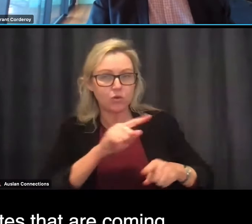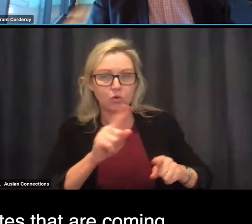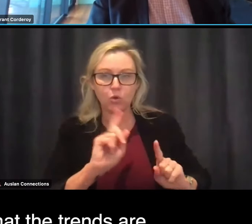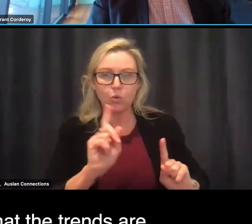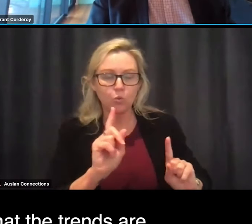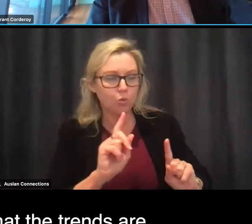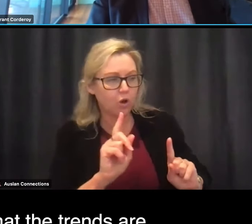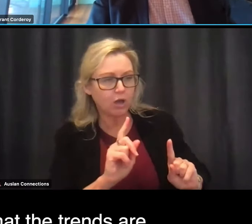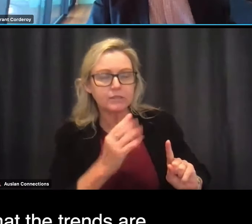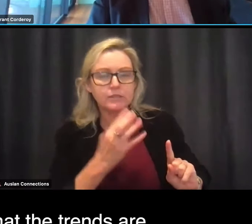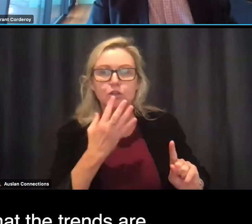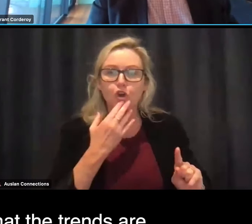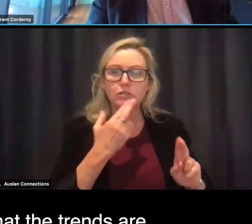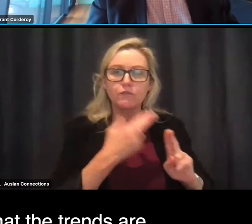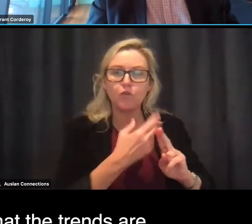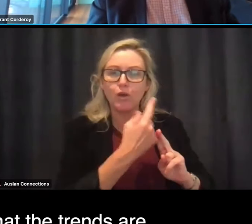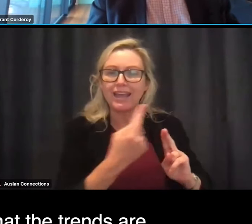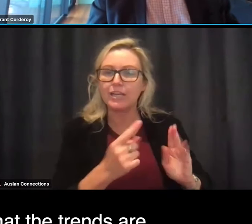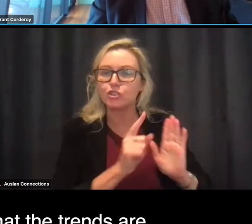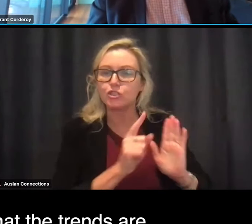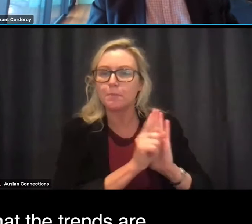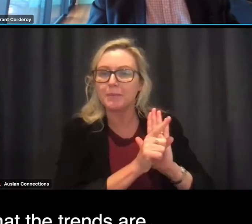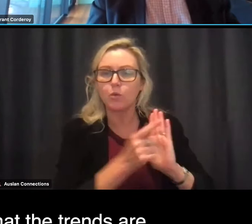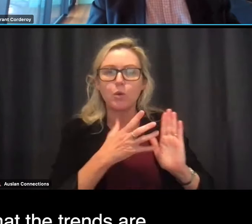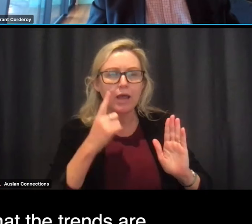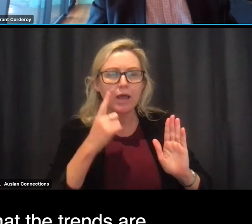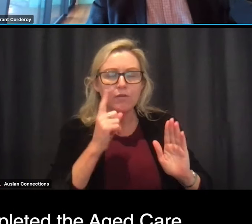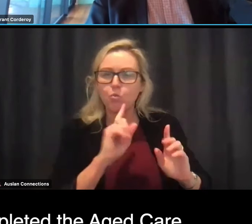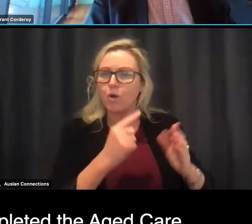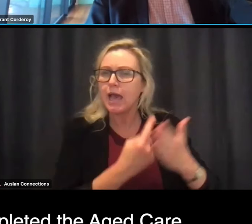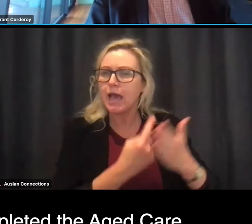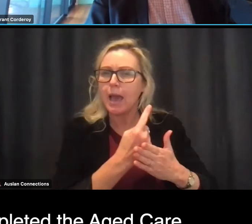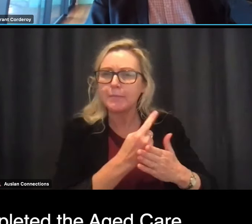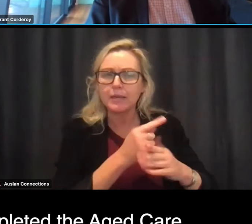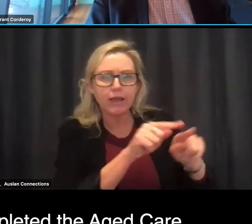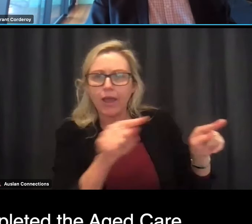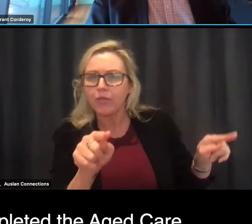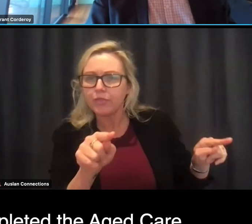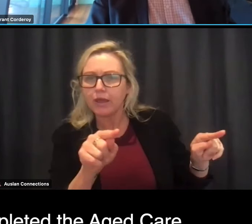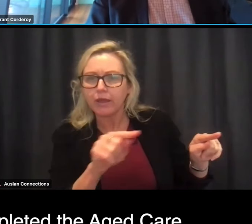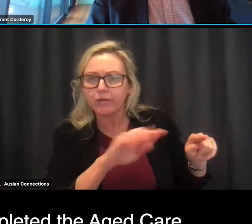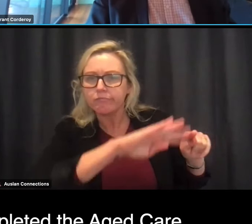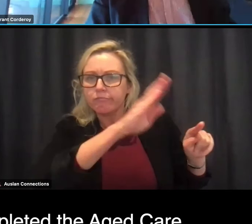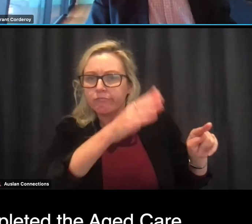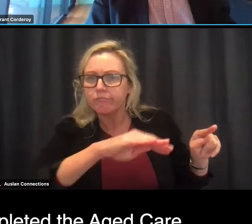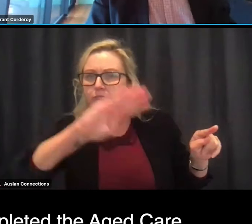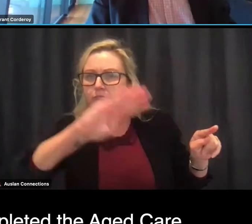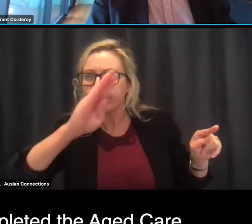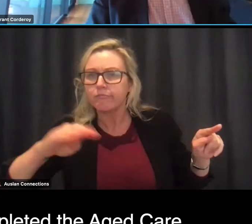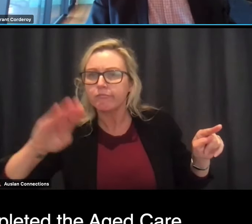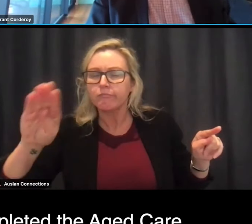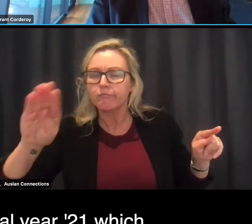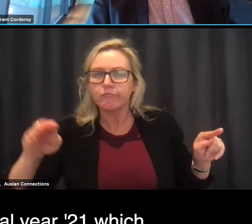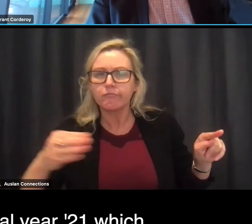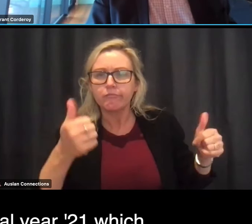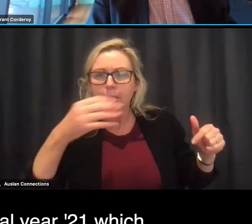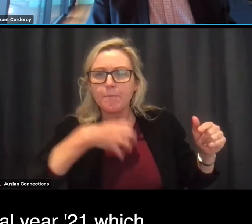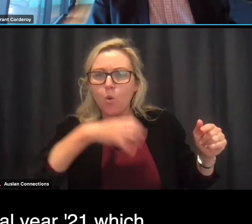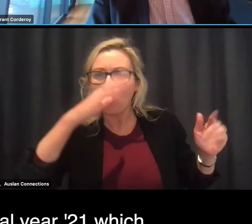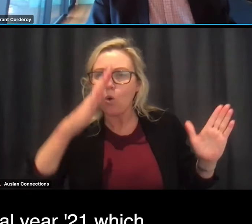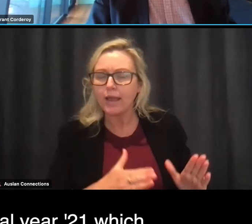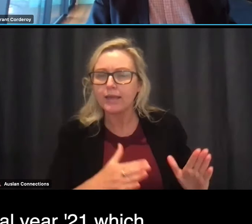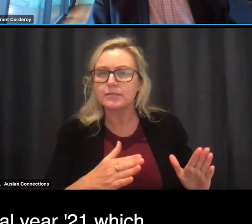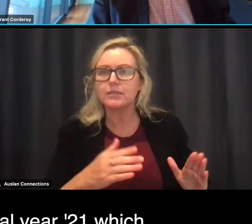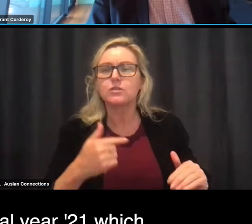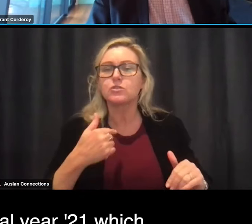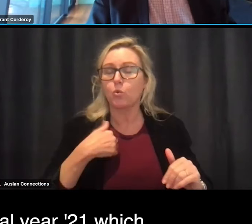that are coming through, they want to see what the trends are. Now, remember that we've completed the aged care financial report